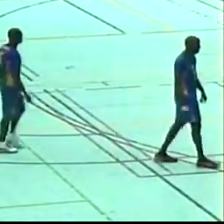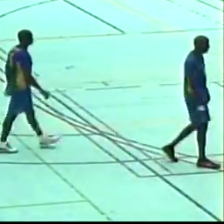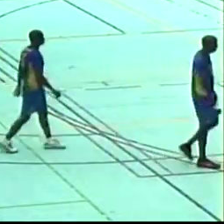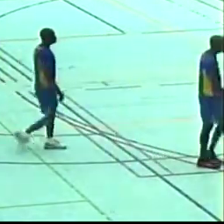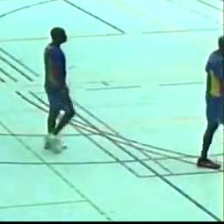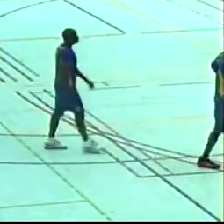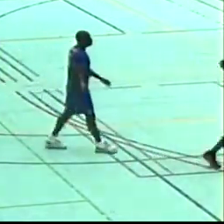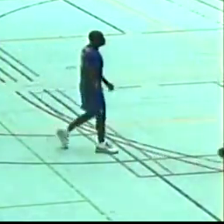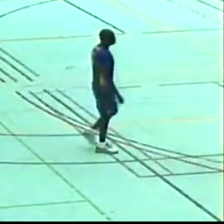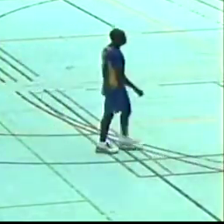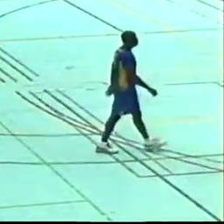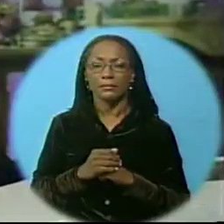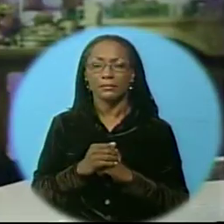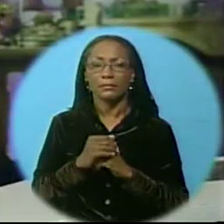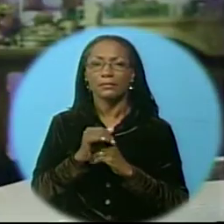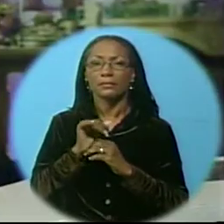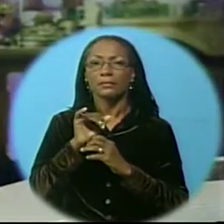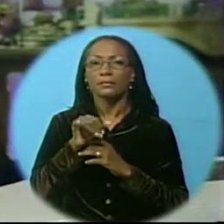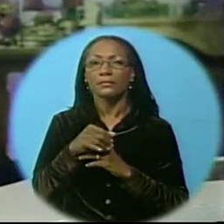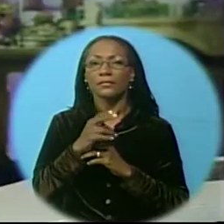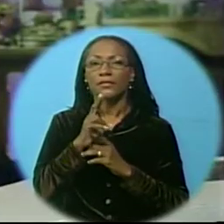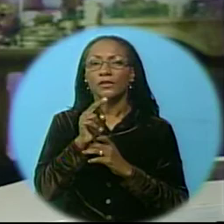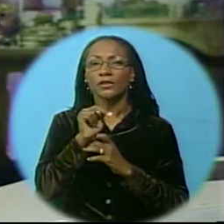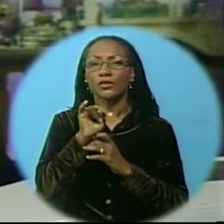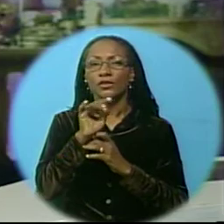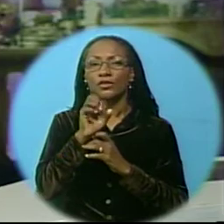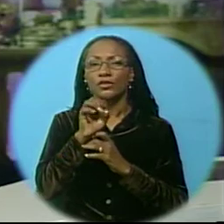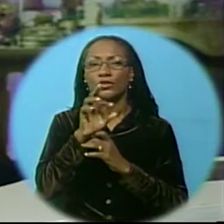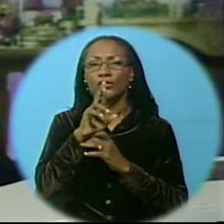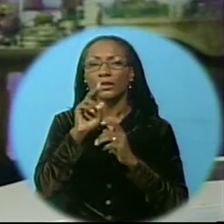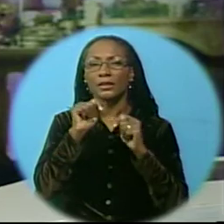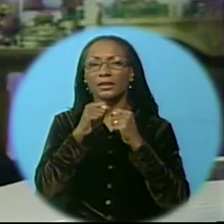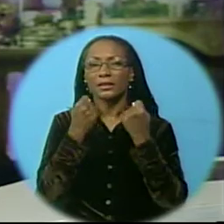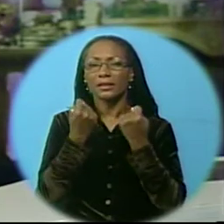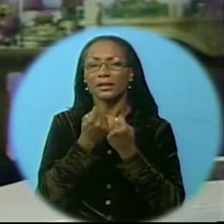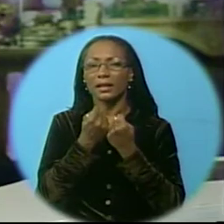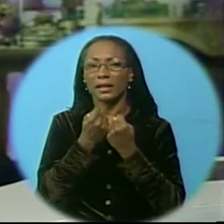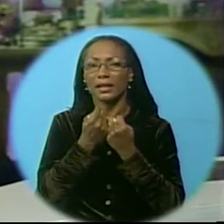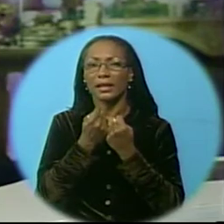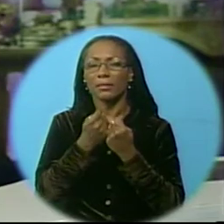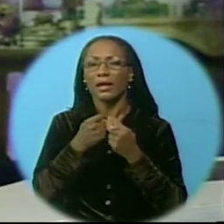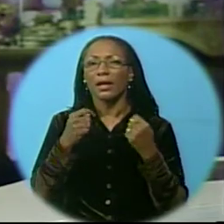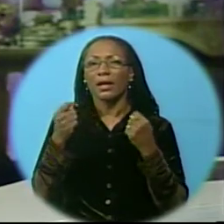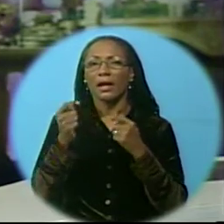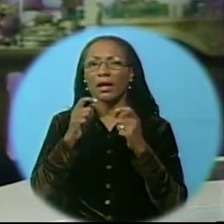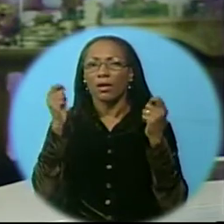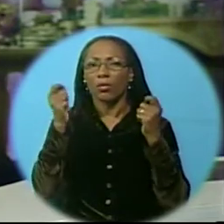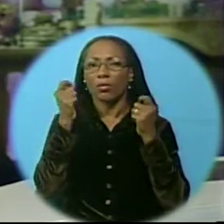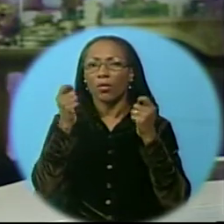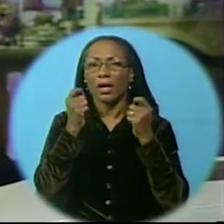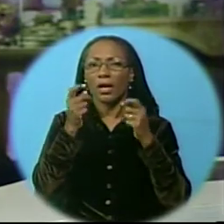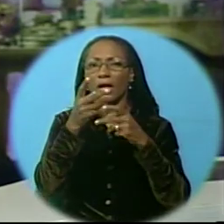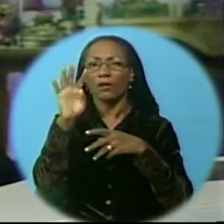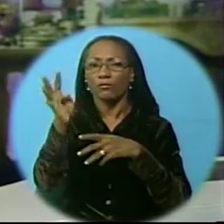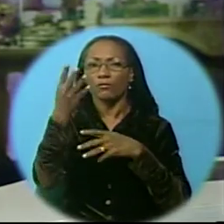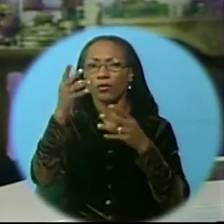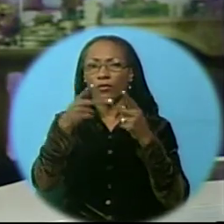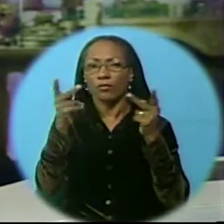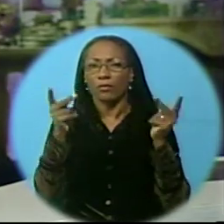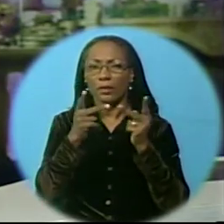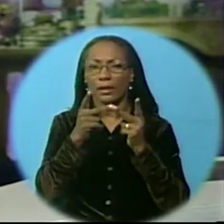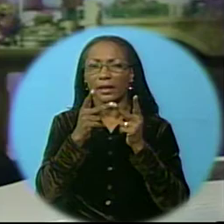Jones, CBC Sports. Well, thanks, Shane. Then juniors grabbed the fourth spot by defeating Foundation